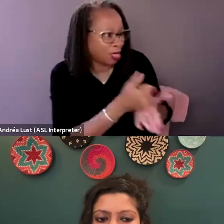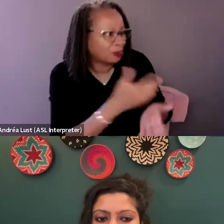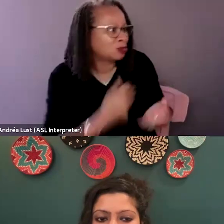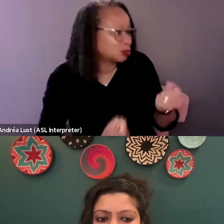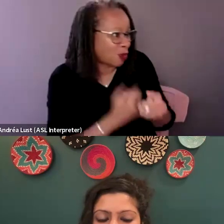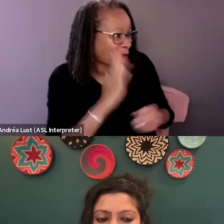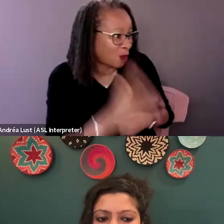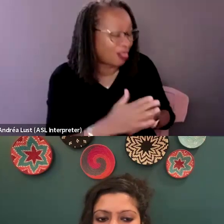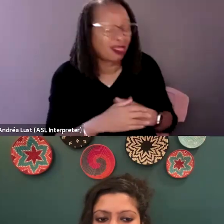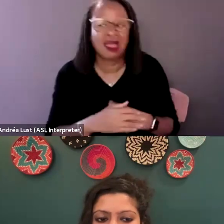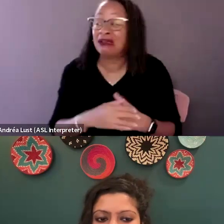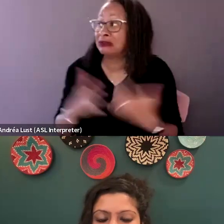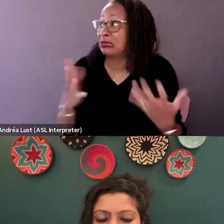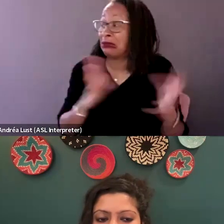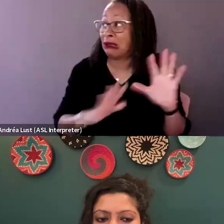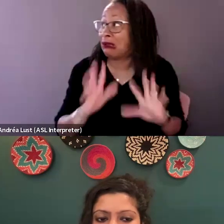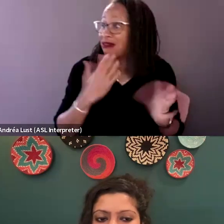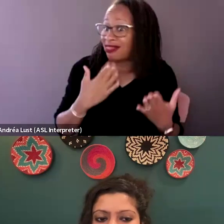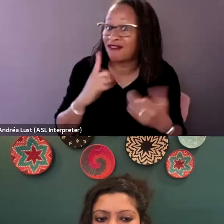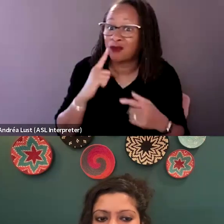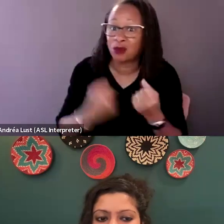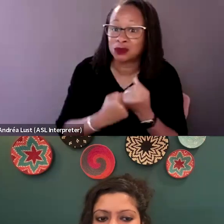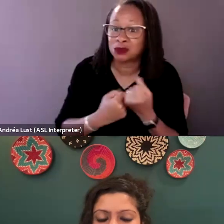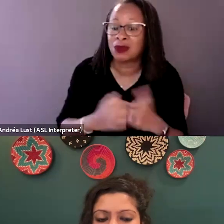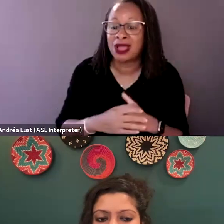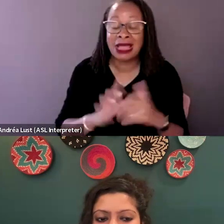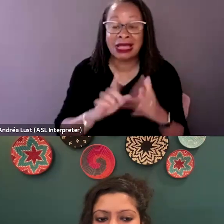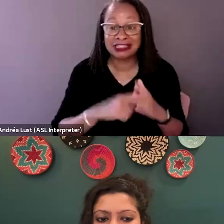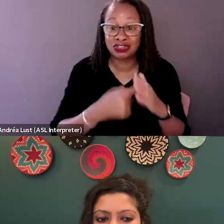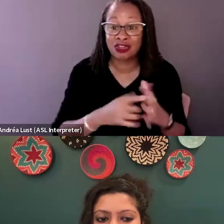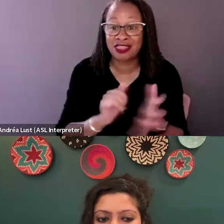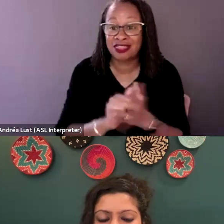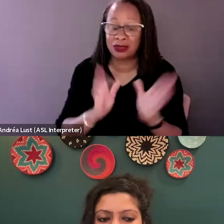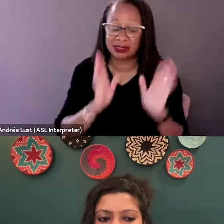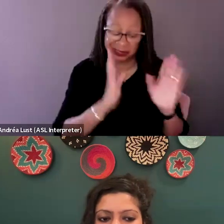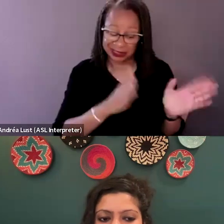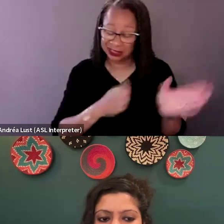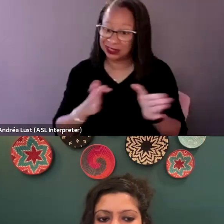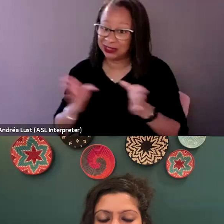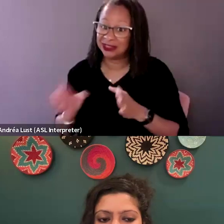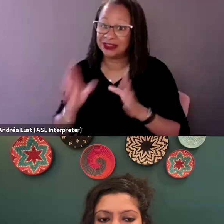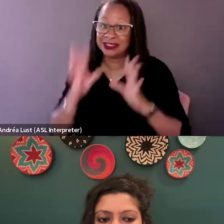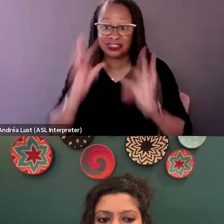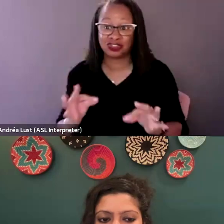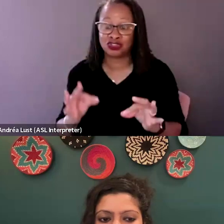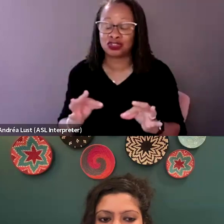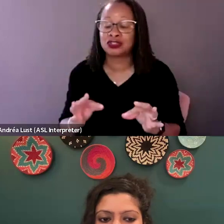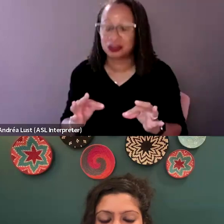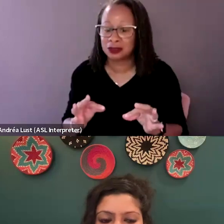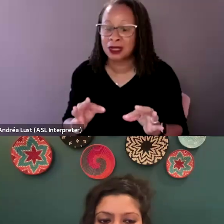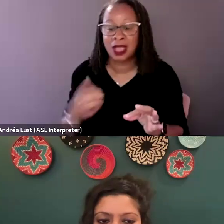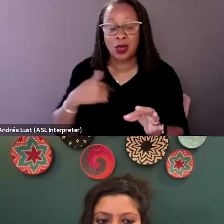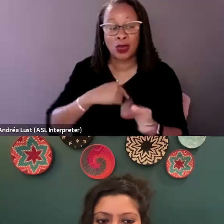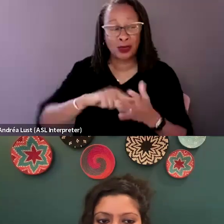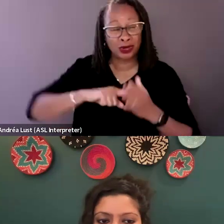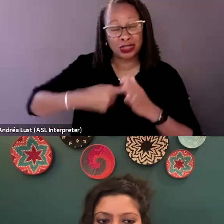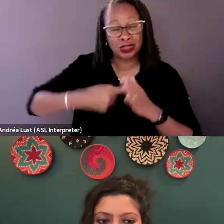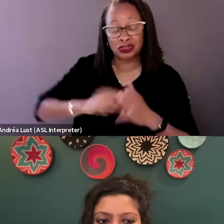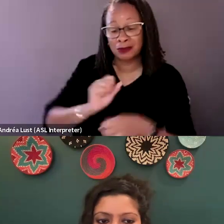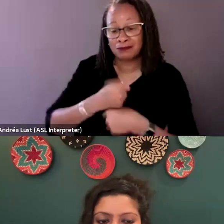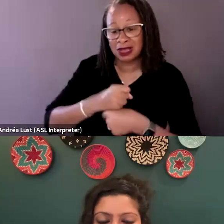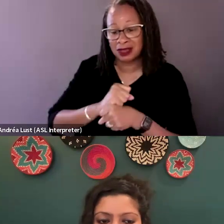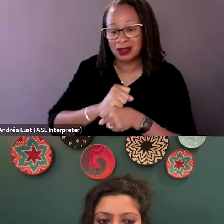the world as it occurs. However, you're interested in questions of beauty, of aesthetics, of, a kind of